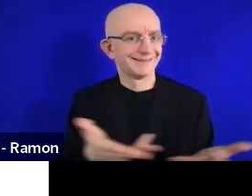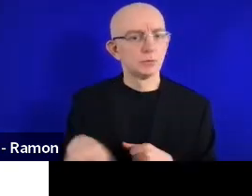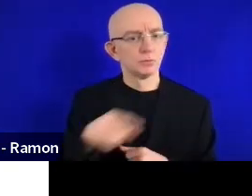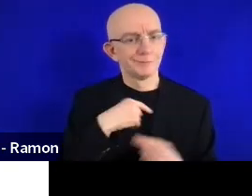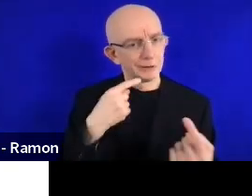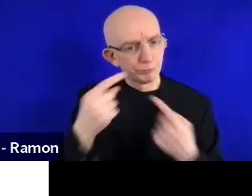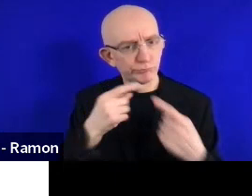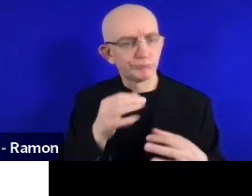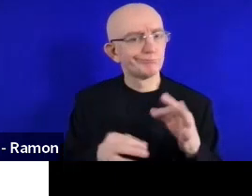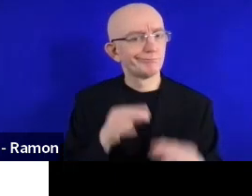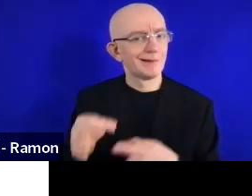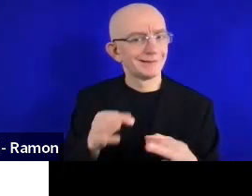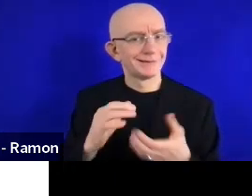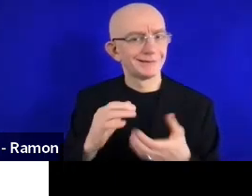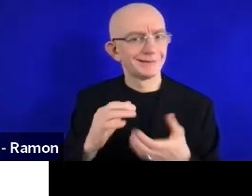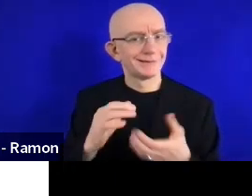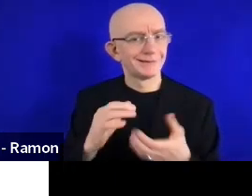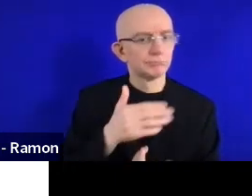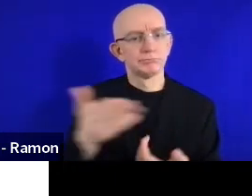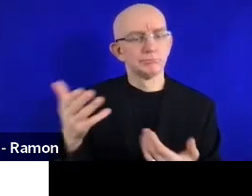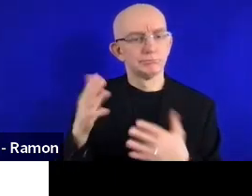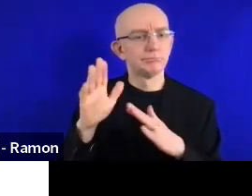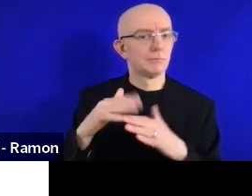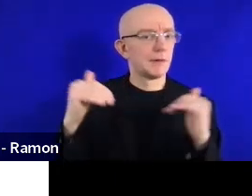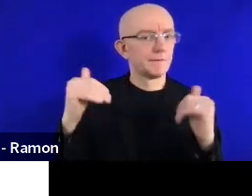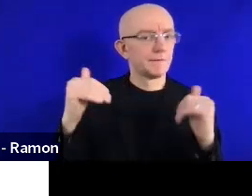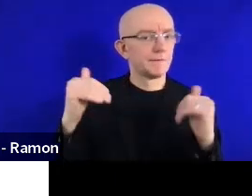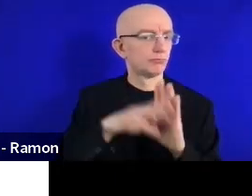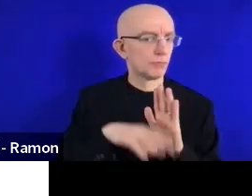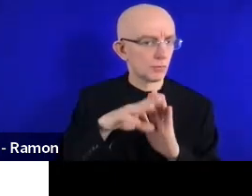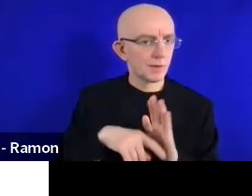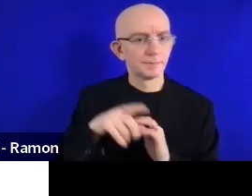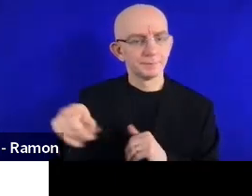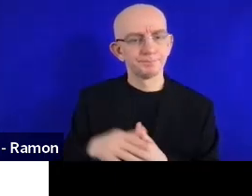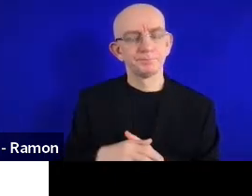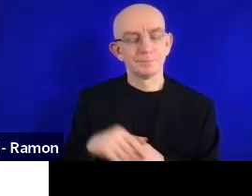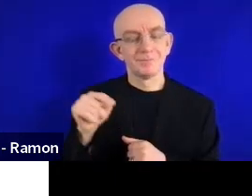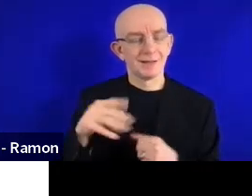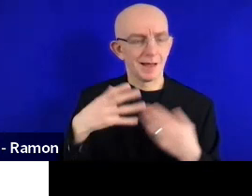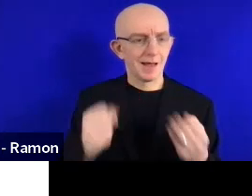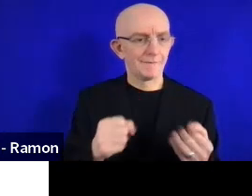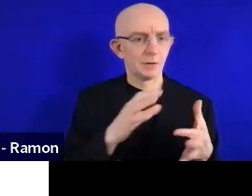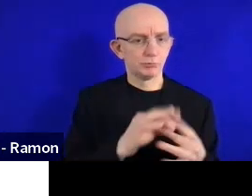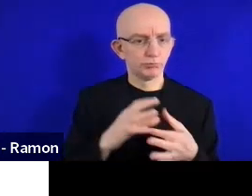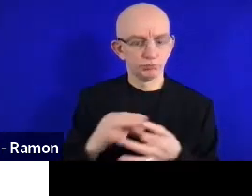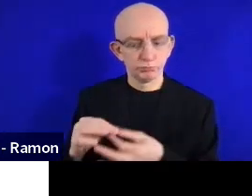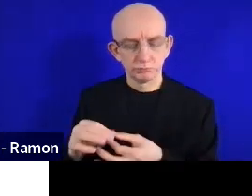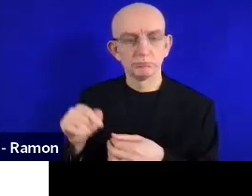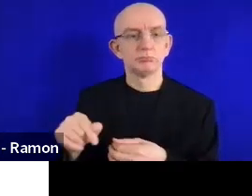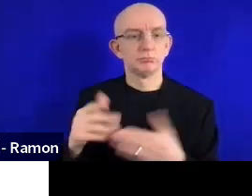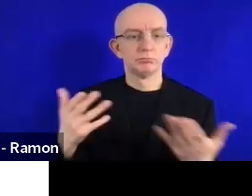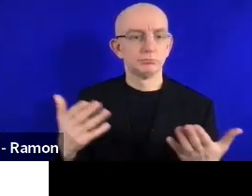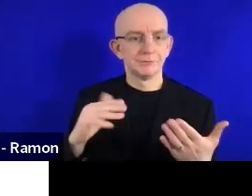we think they need more affirmative action, they need more meaningful inclusion mechanism, since they